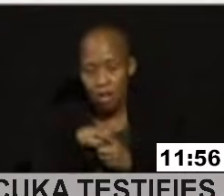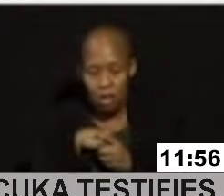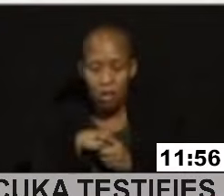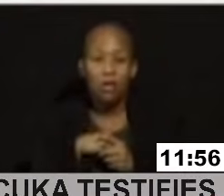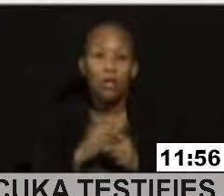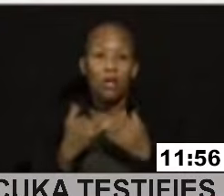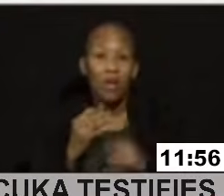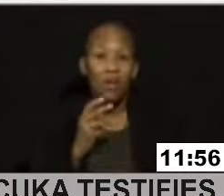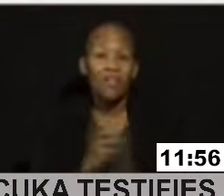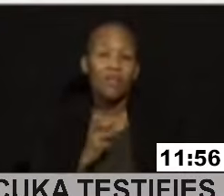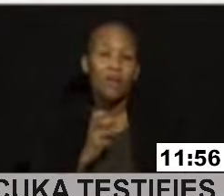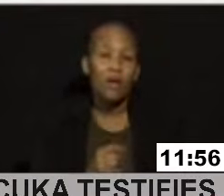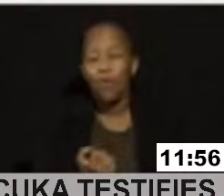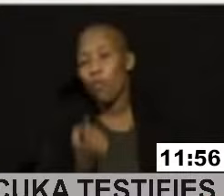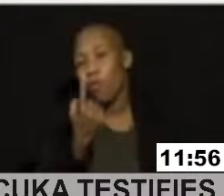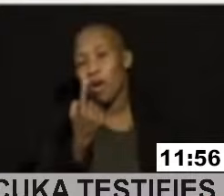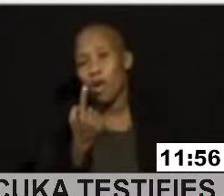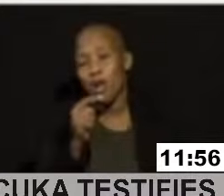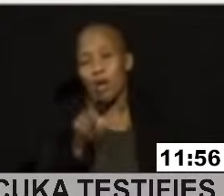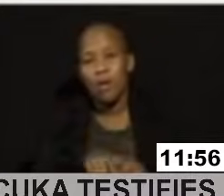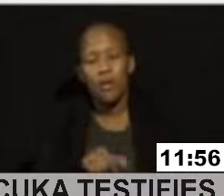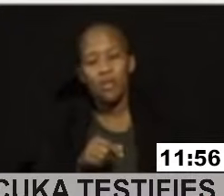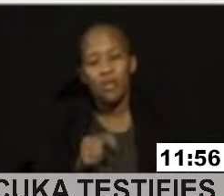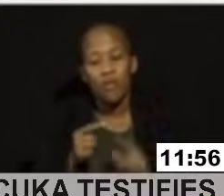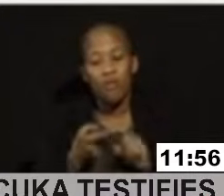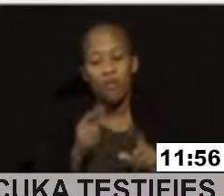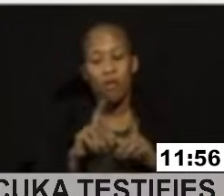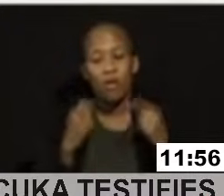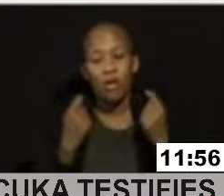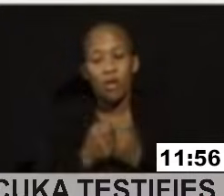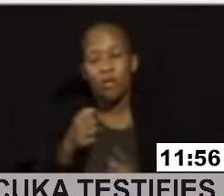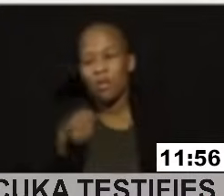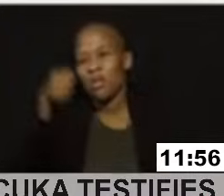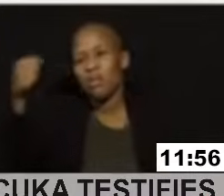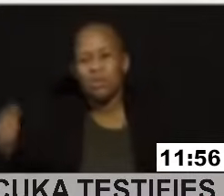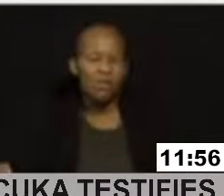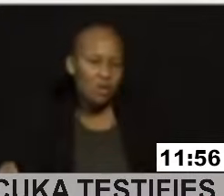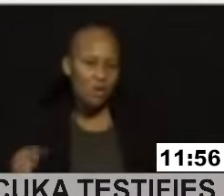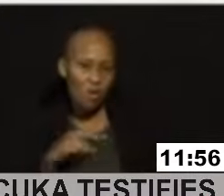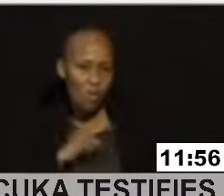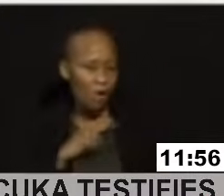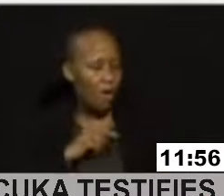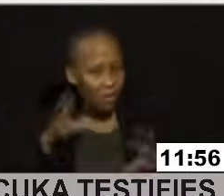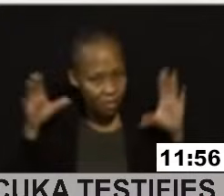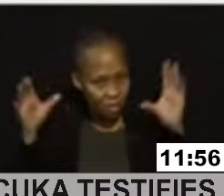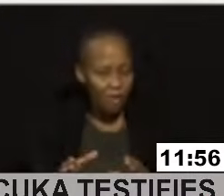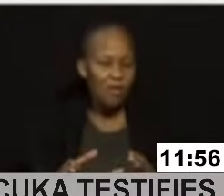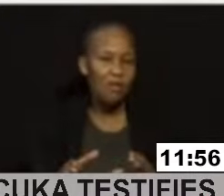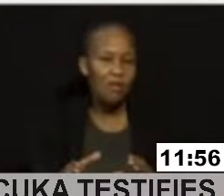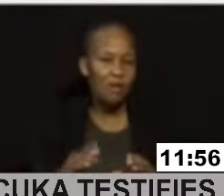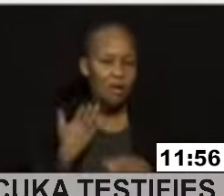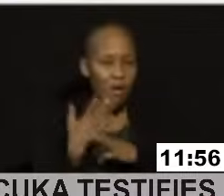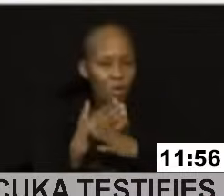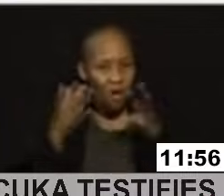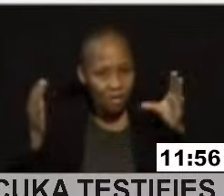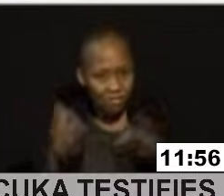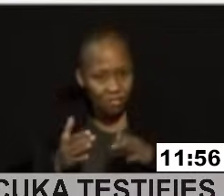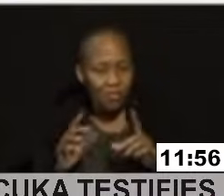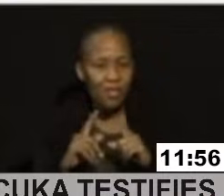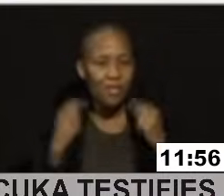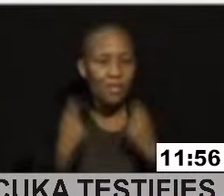take one person out of the team, because we had teams, people were working as teams.